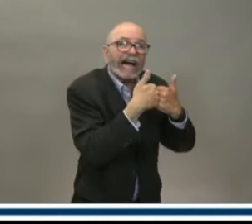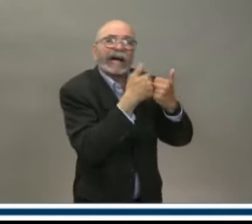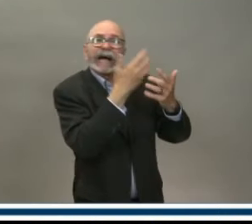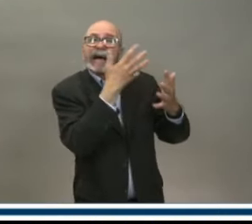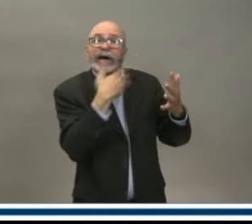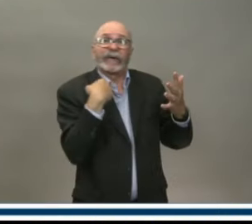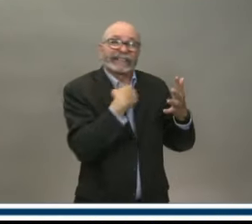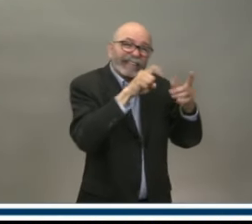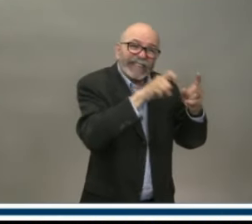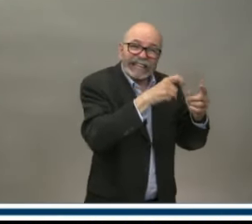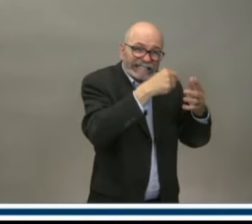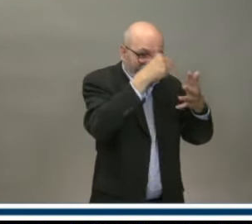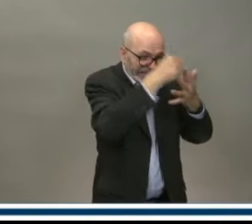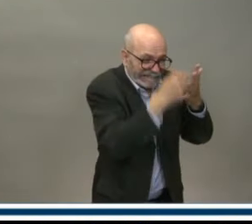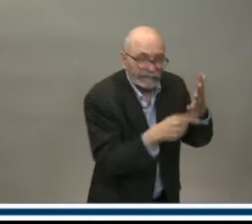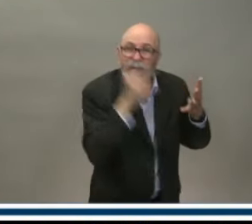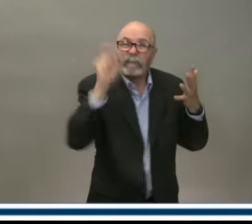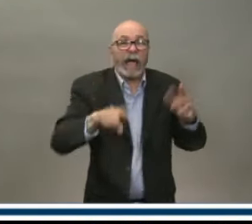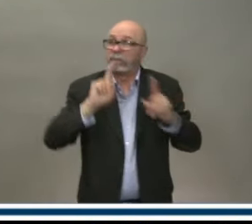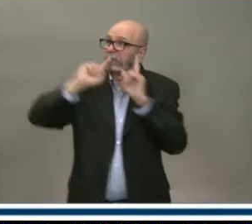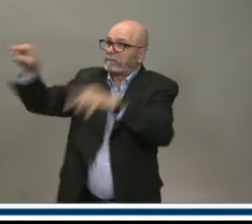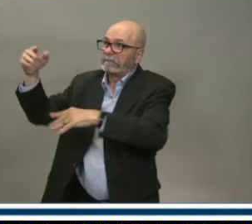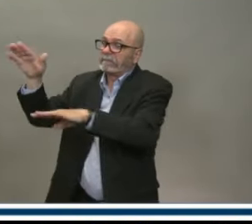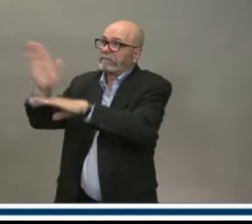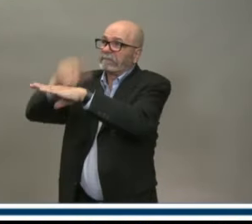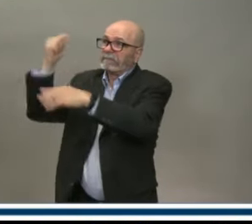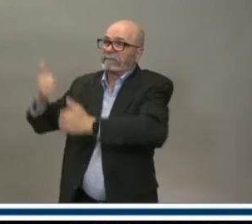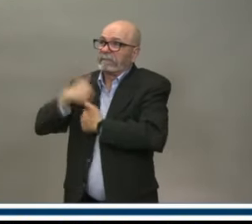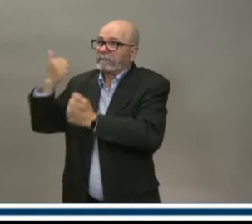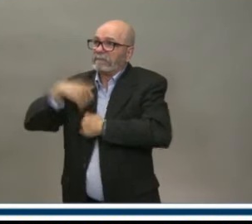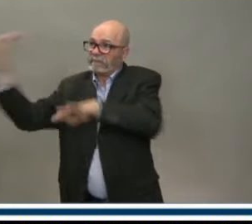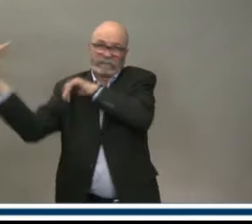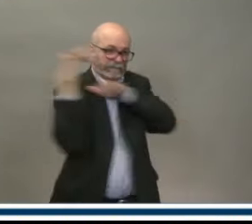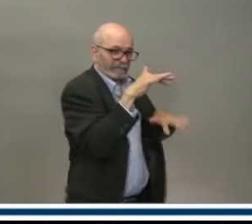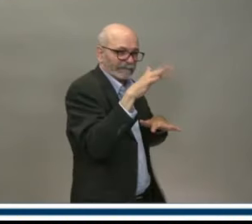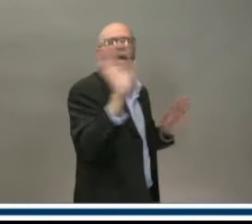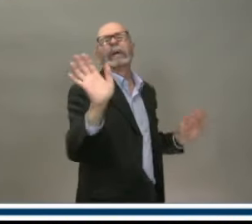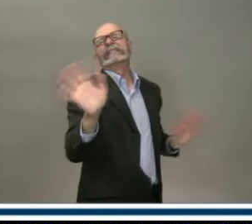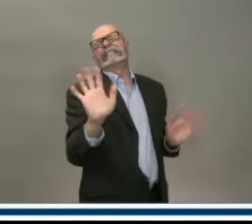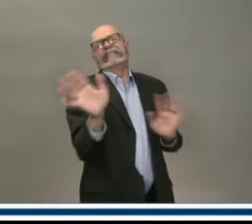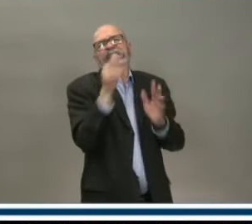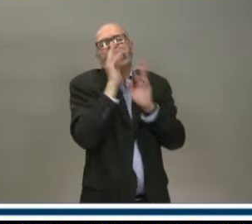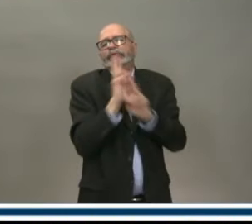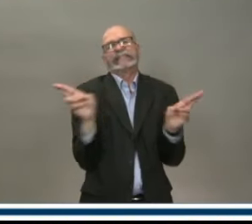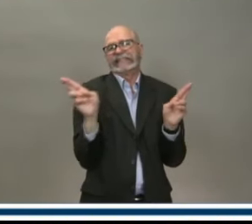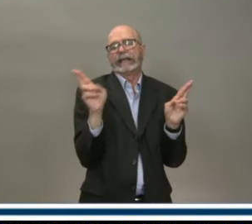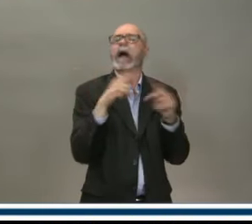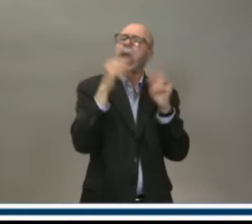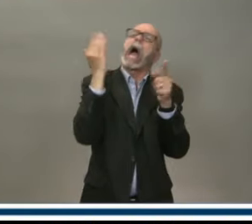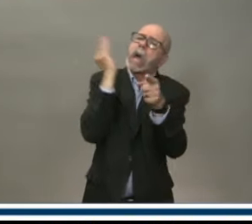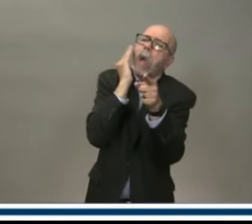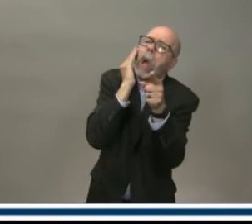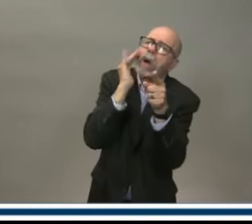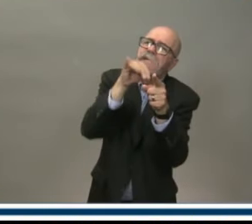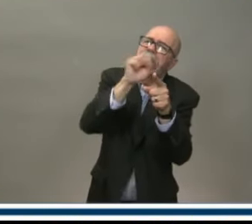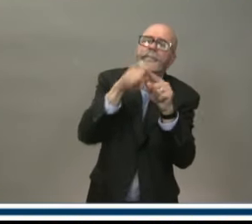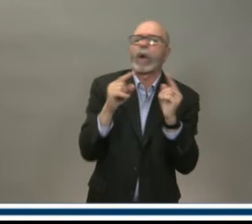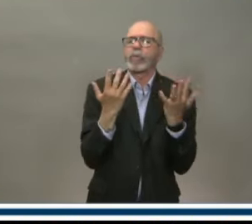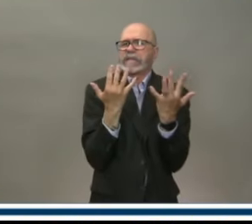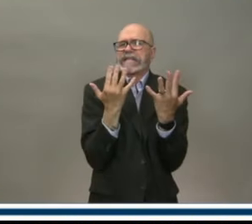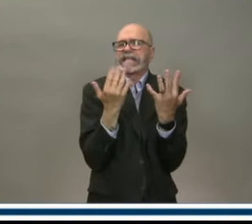make a request of the military. But again, we recognize that option is there if necessary. Go ahead, Paul, with your